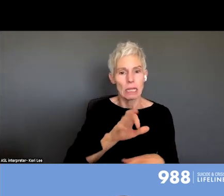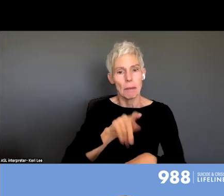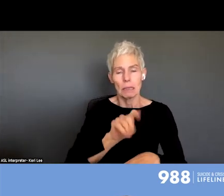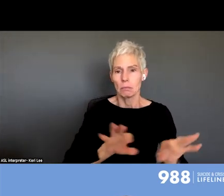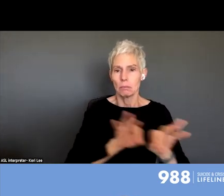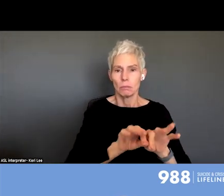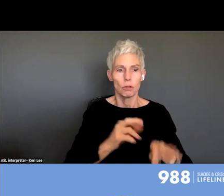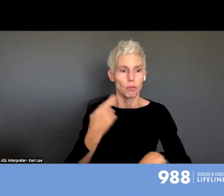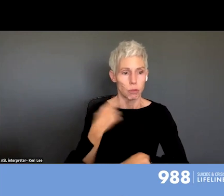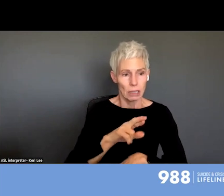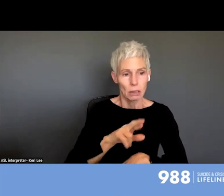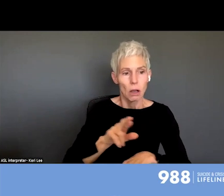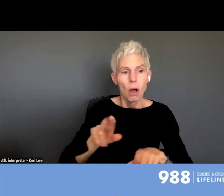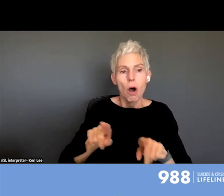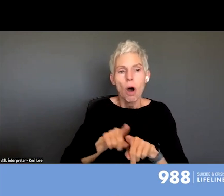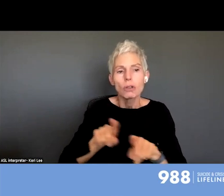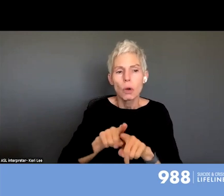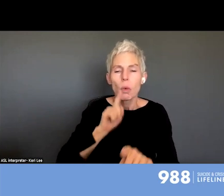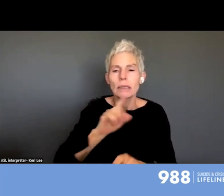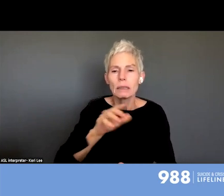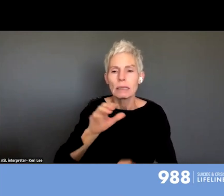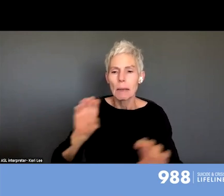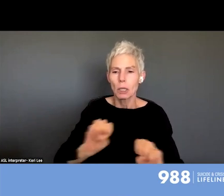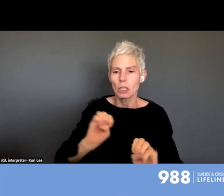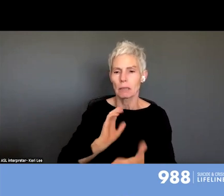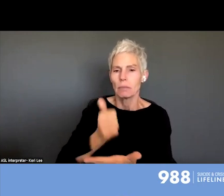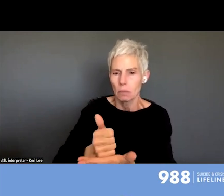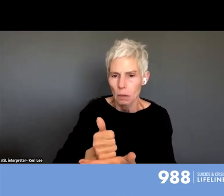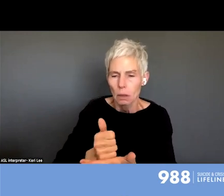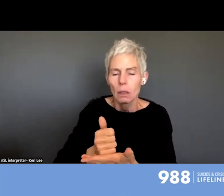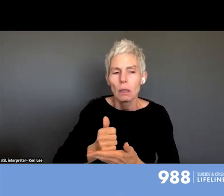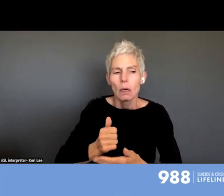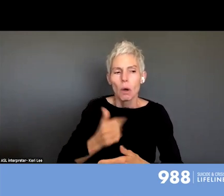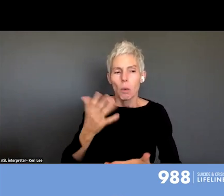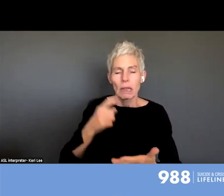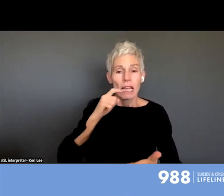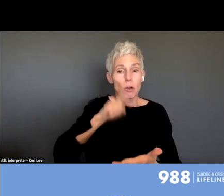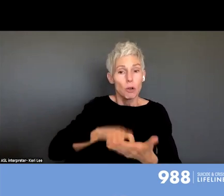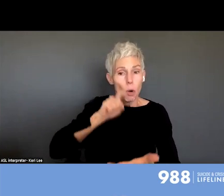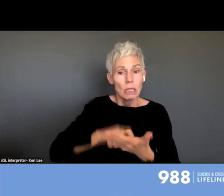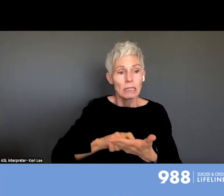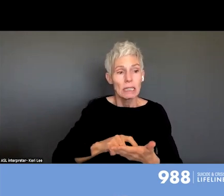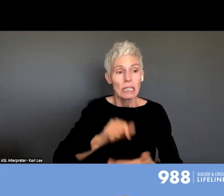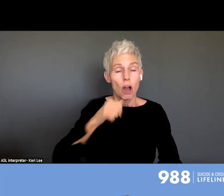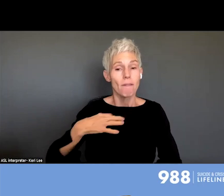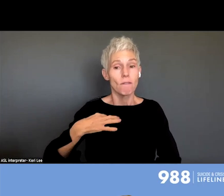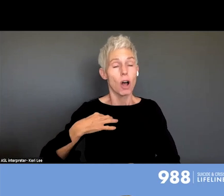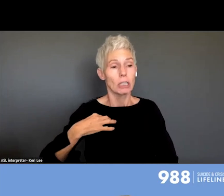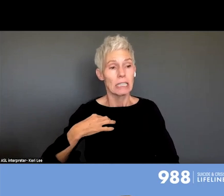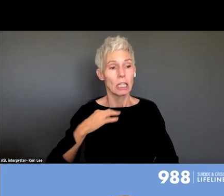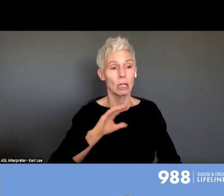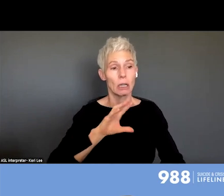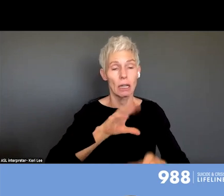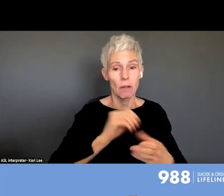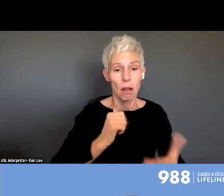that was conducted by Dr. Maddie Gold and her team. What they found was that involuntary interventions are more likely when the contact is